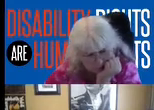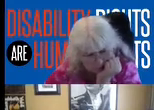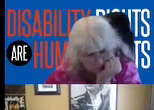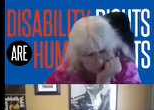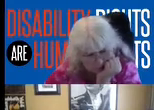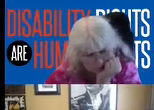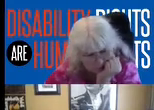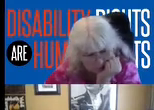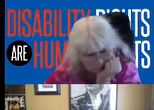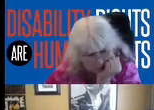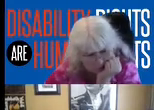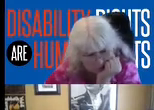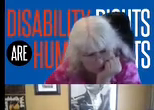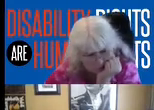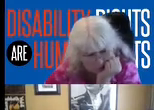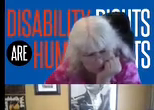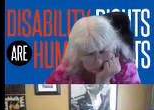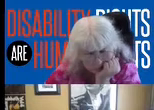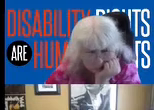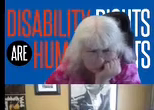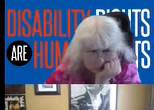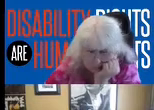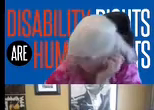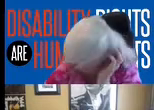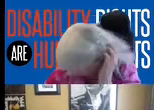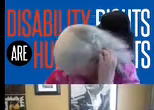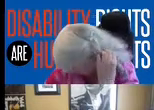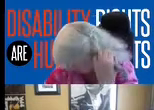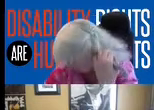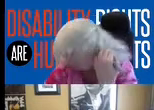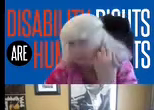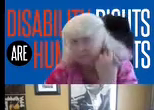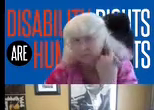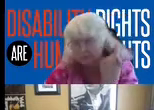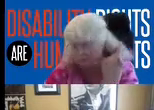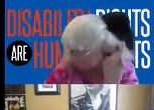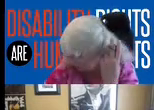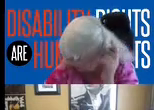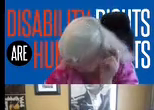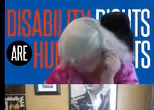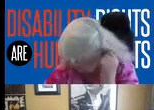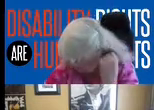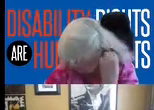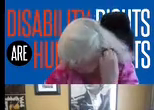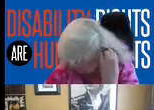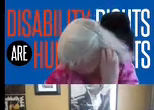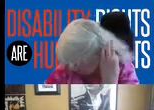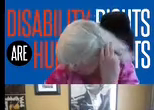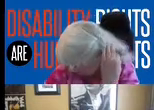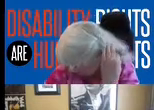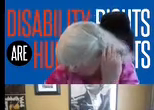yourself, okay? You have the ability to turn on and turn off